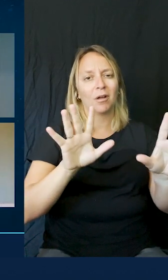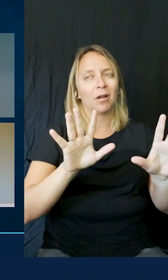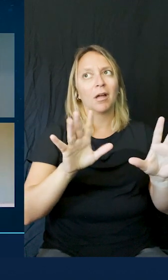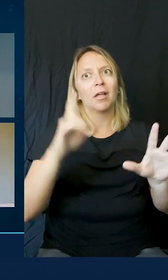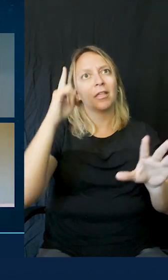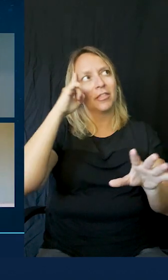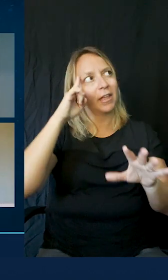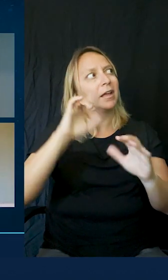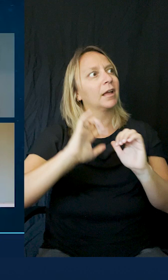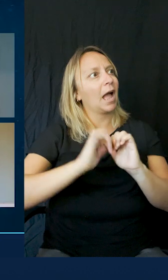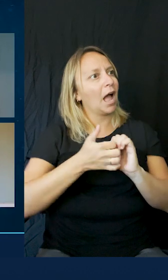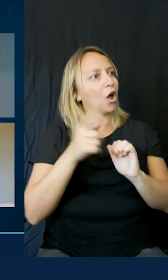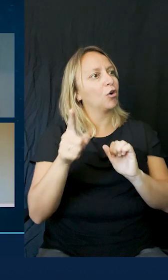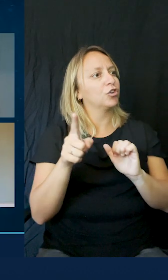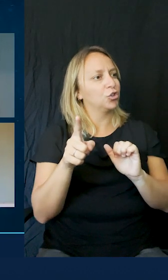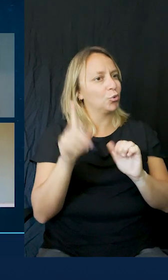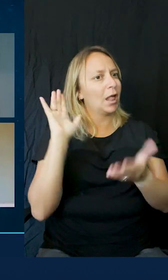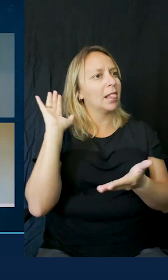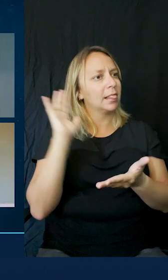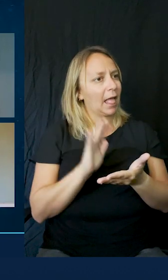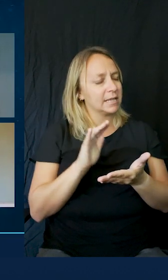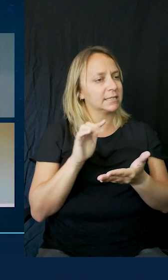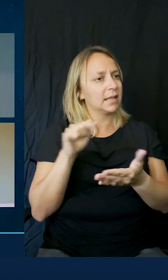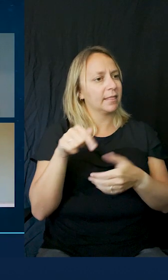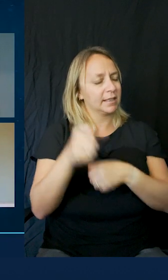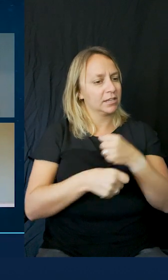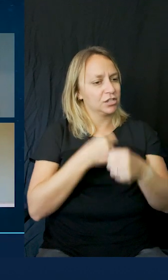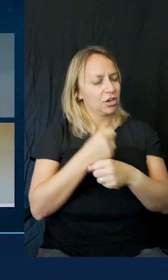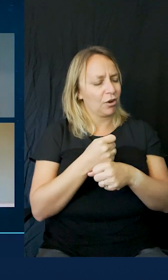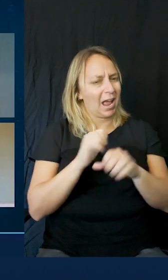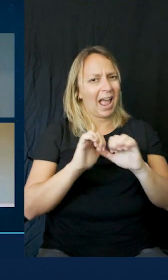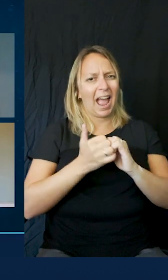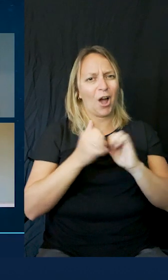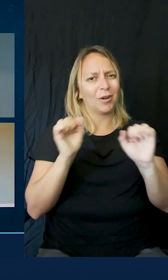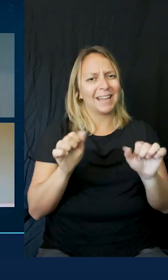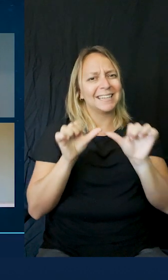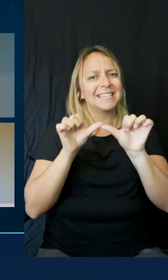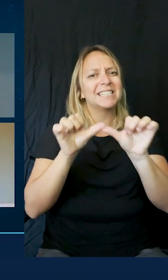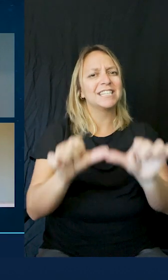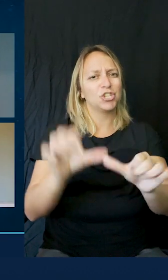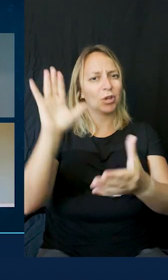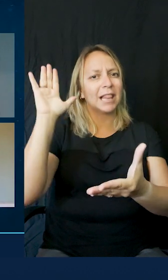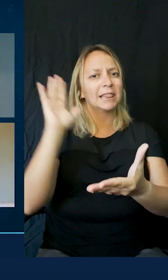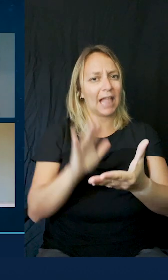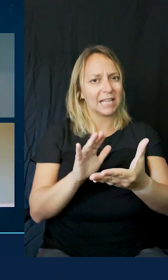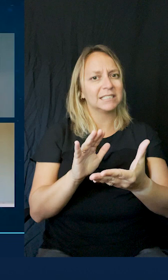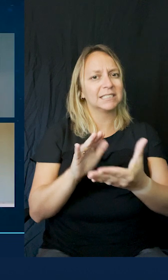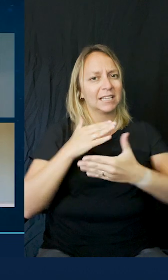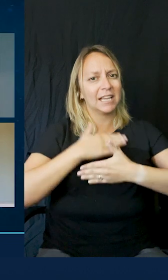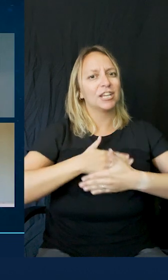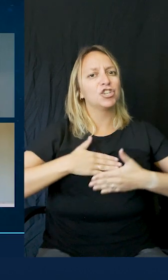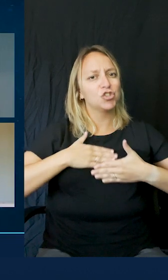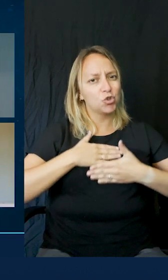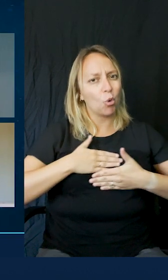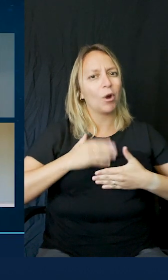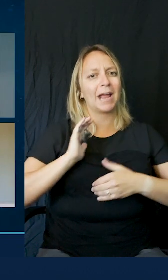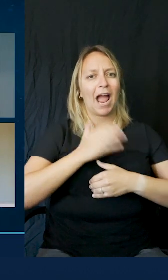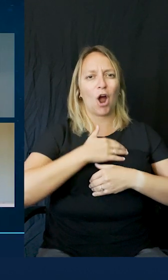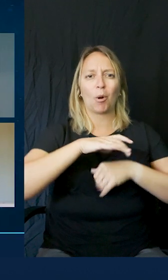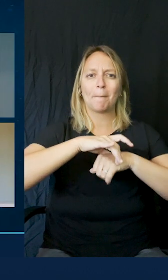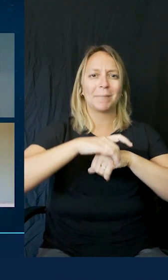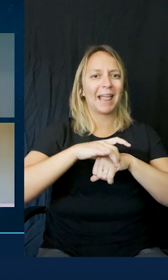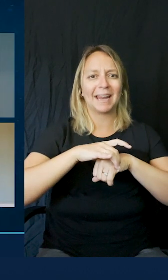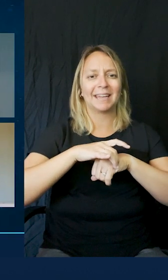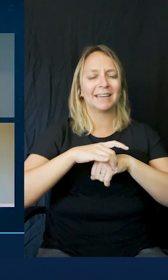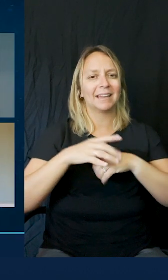that you walked lighter this last year and how can you carry that forward and enjoy our planet, give